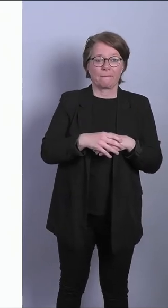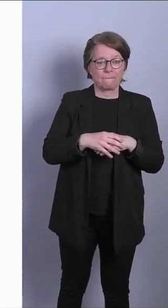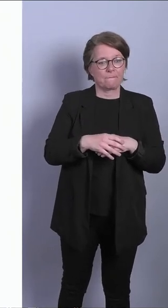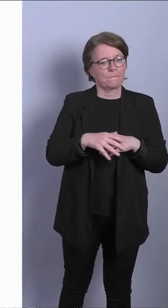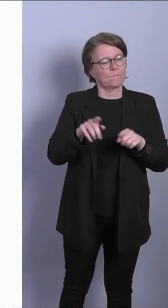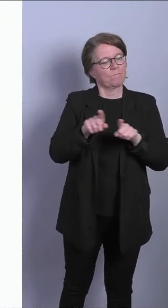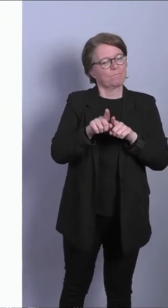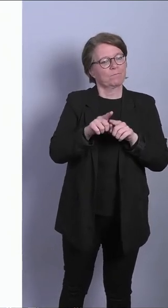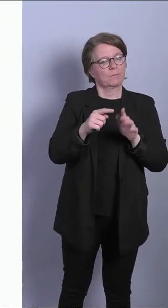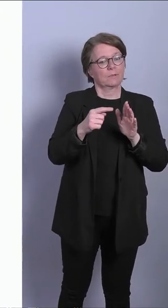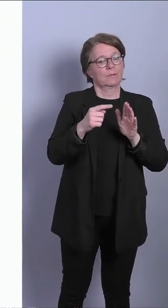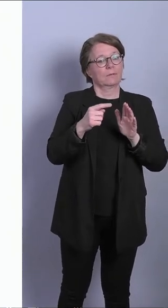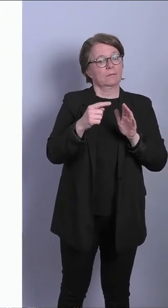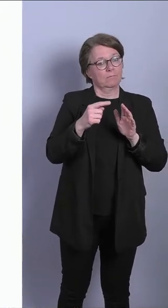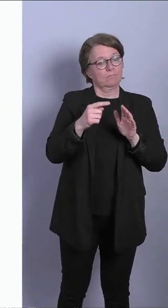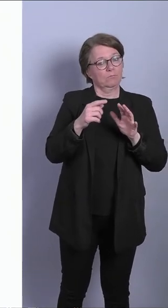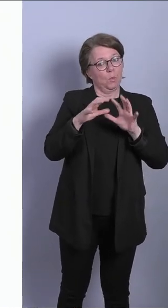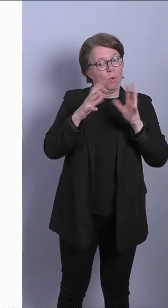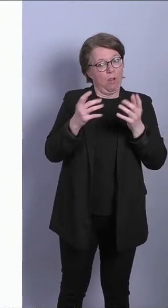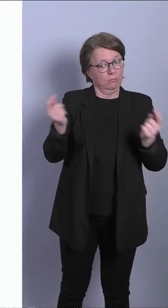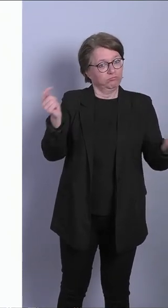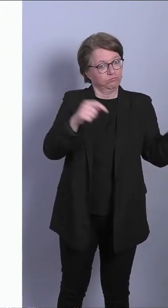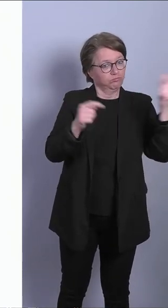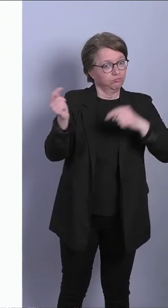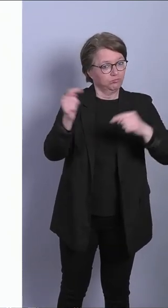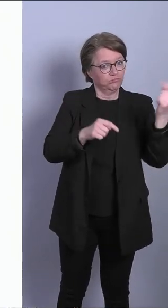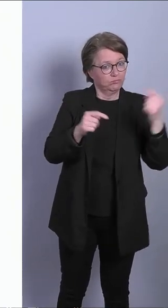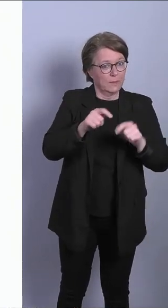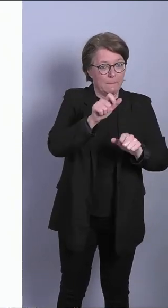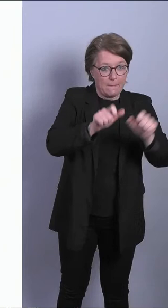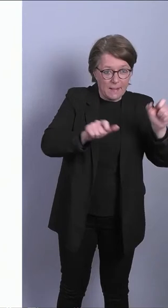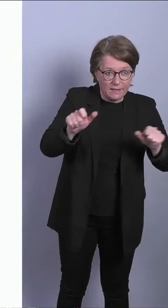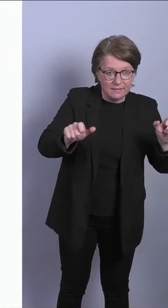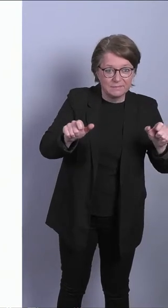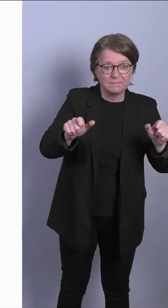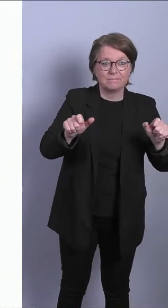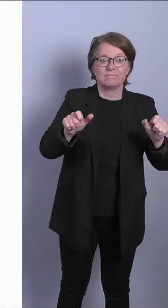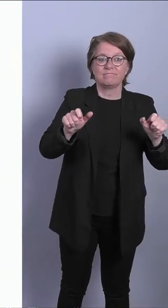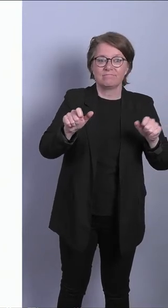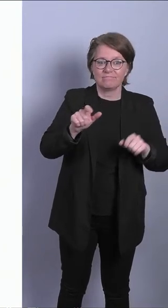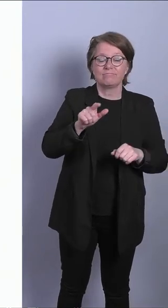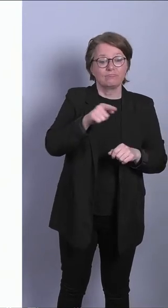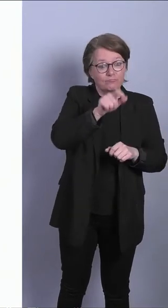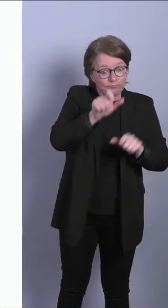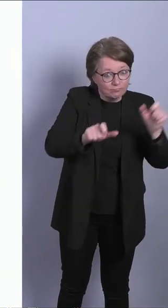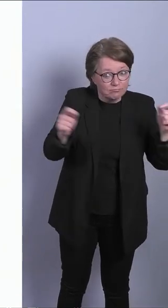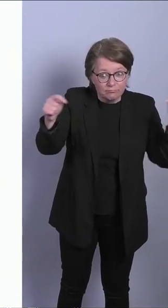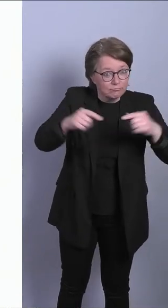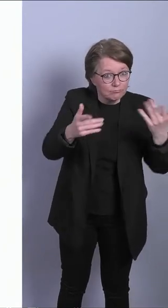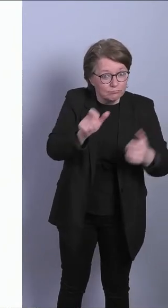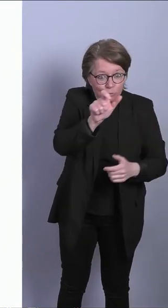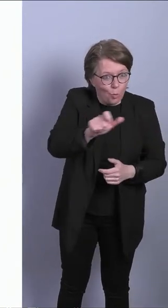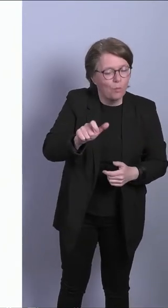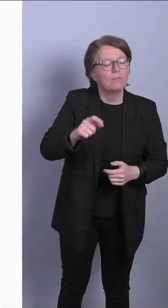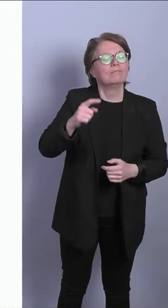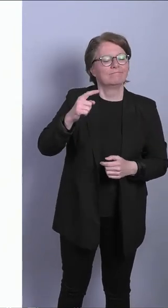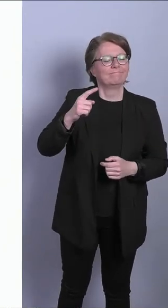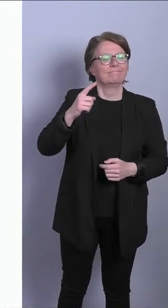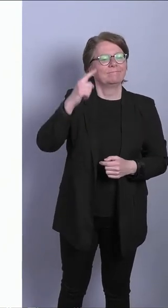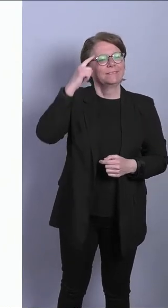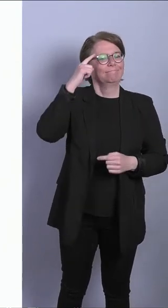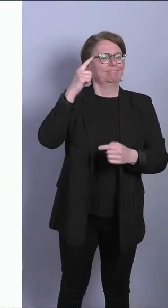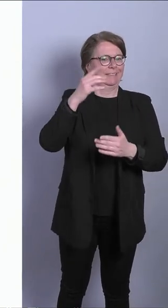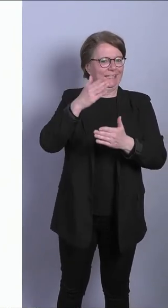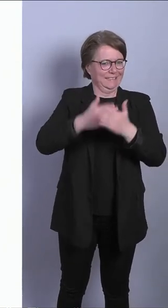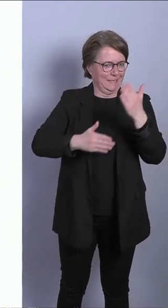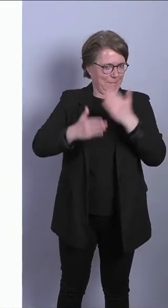as people with intellectual challenges, and they will come looking to you to remind them, to